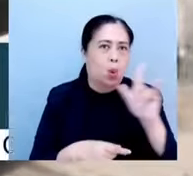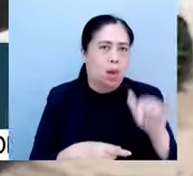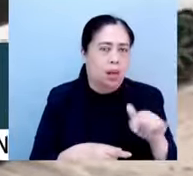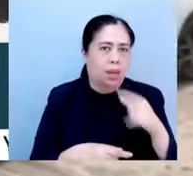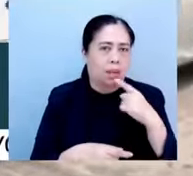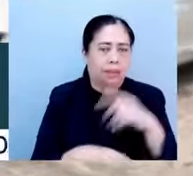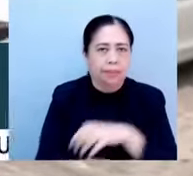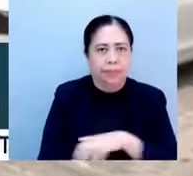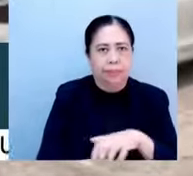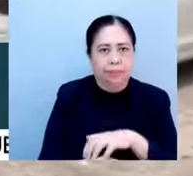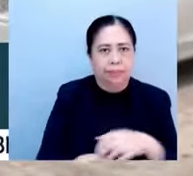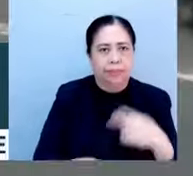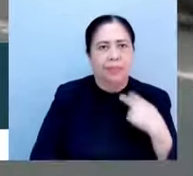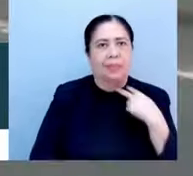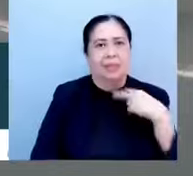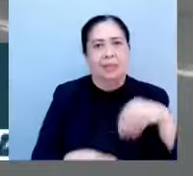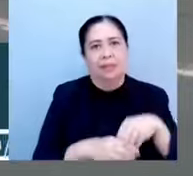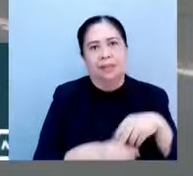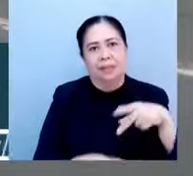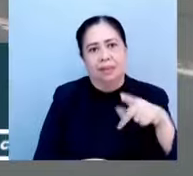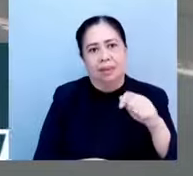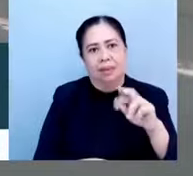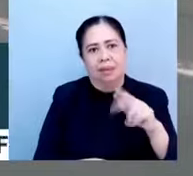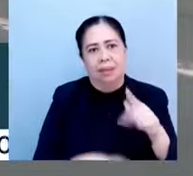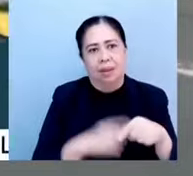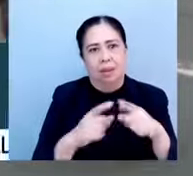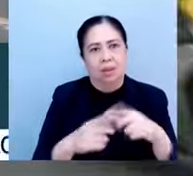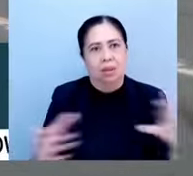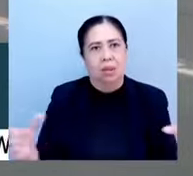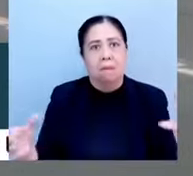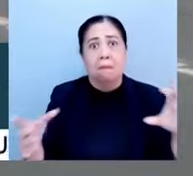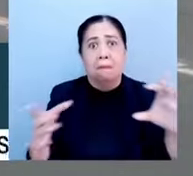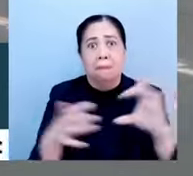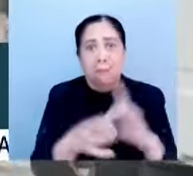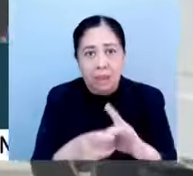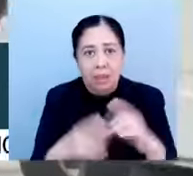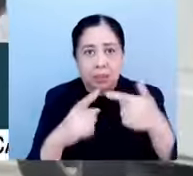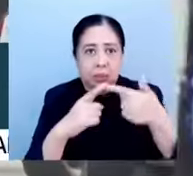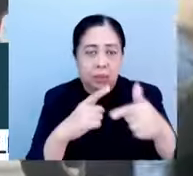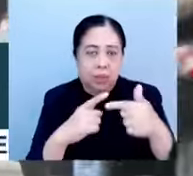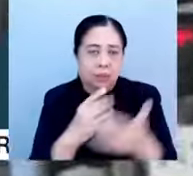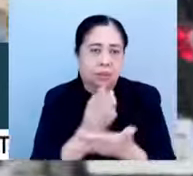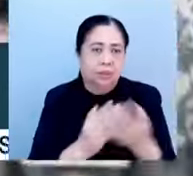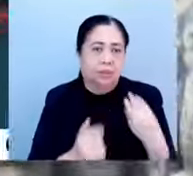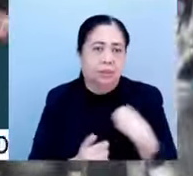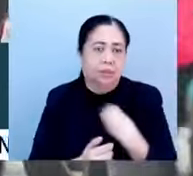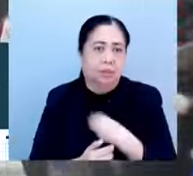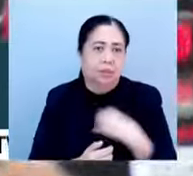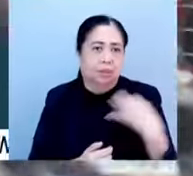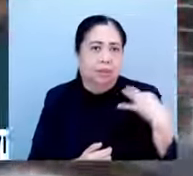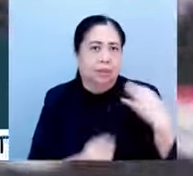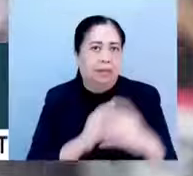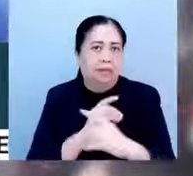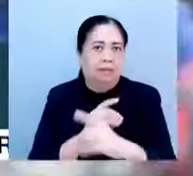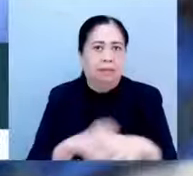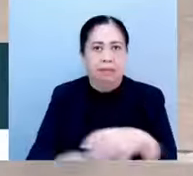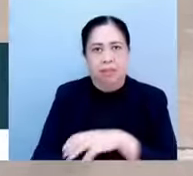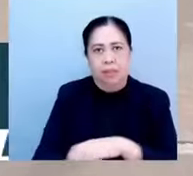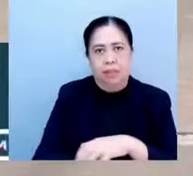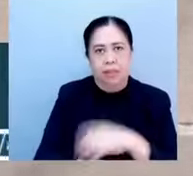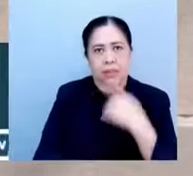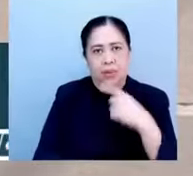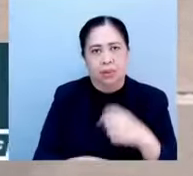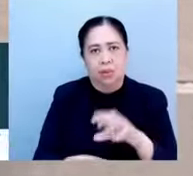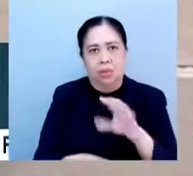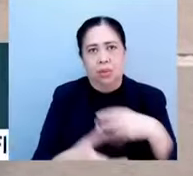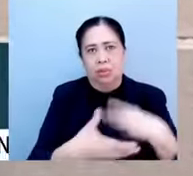employees had been trapped inside the park after Taguig padlocked its gate. Some members of the volunteer group Defend Makati have also camped